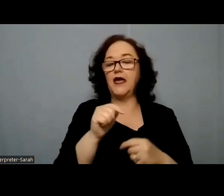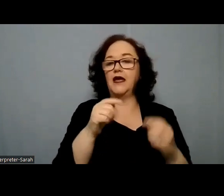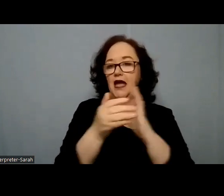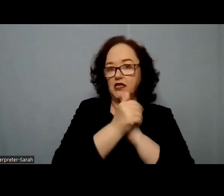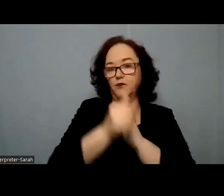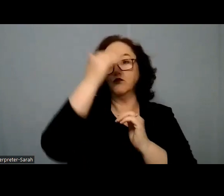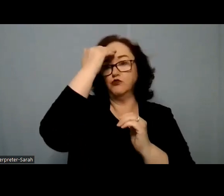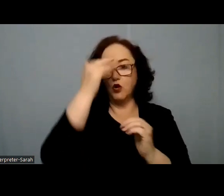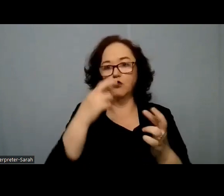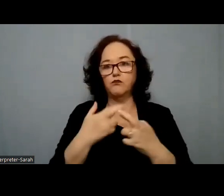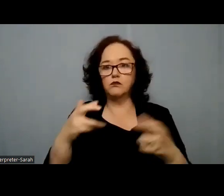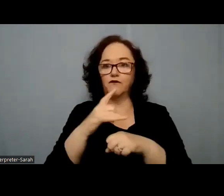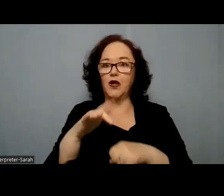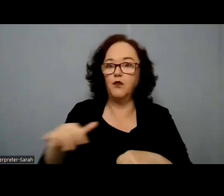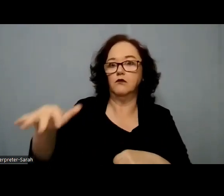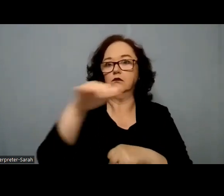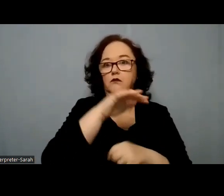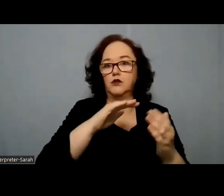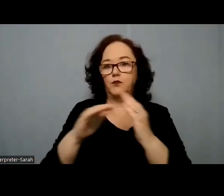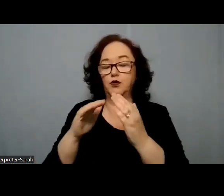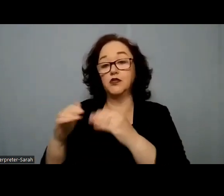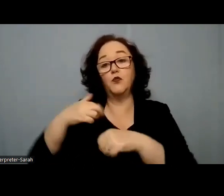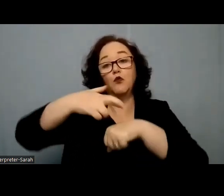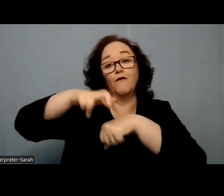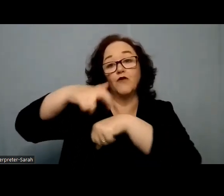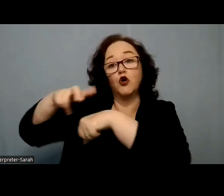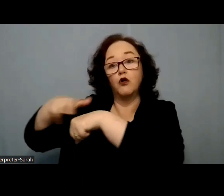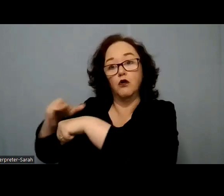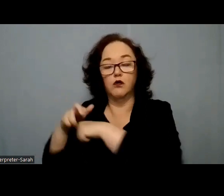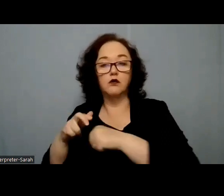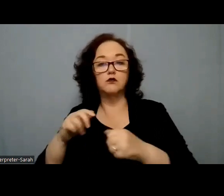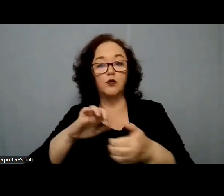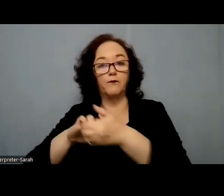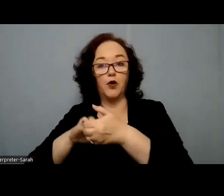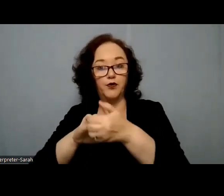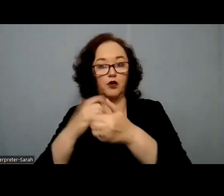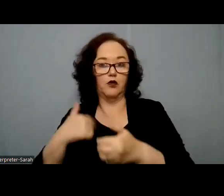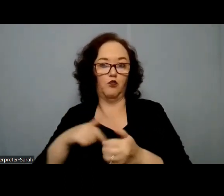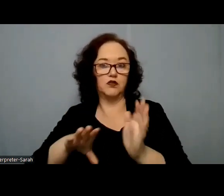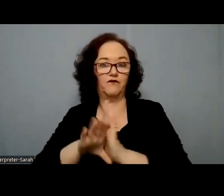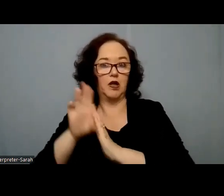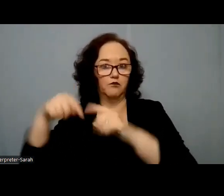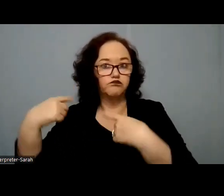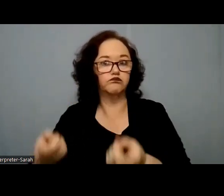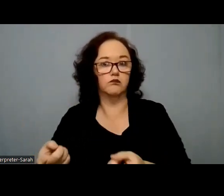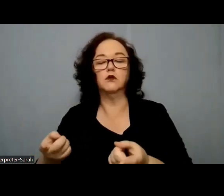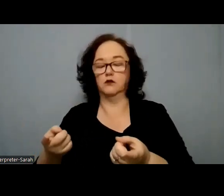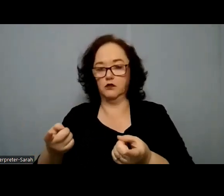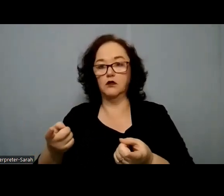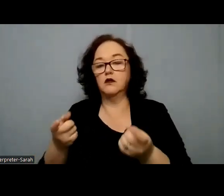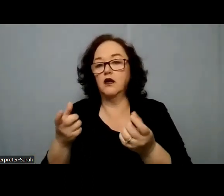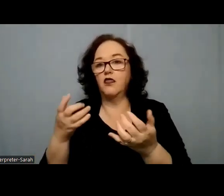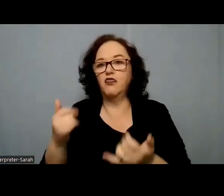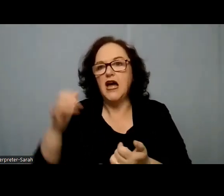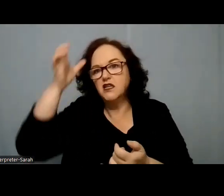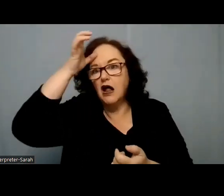communities. We are referring out to partners that are being developed over time. And so that knowledge base that our